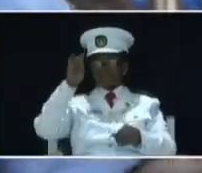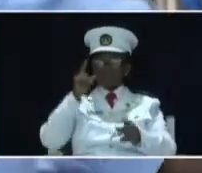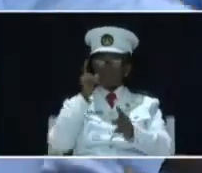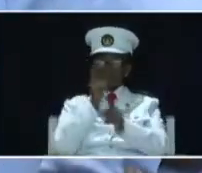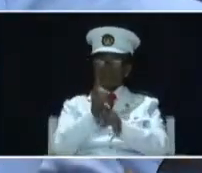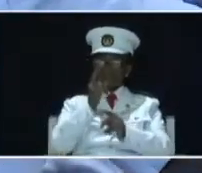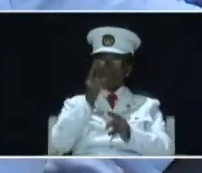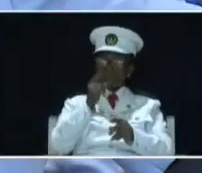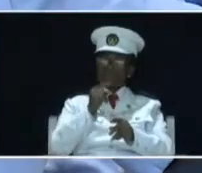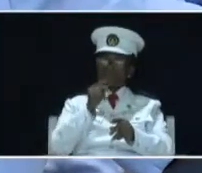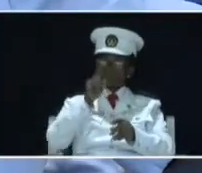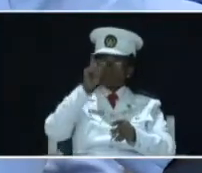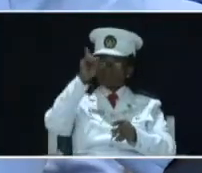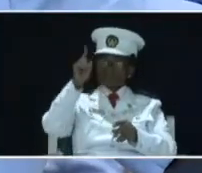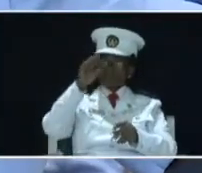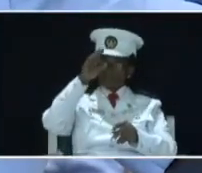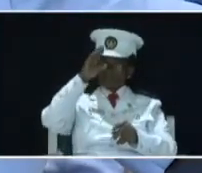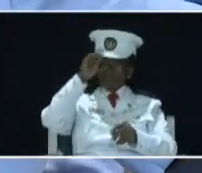who will stand before me